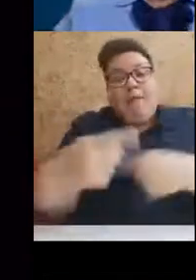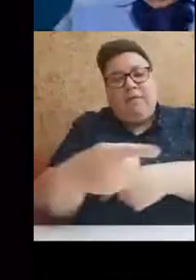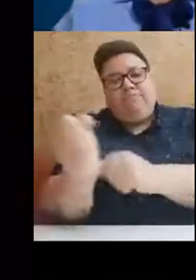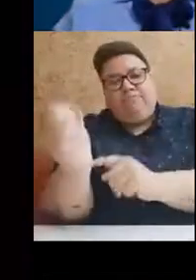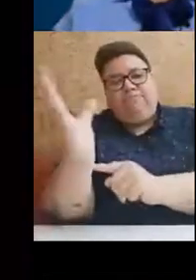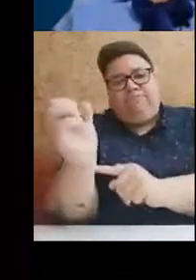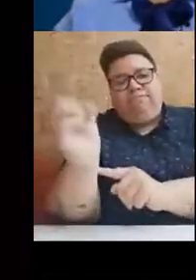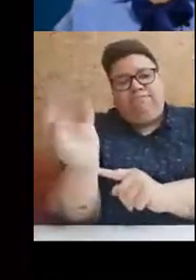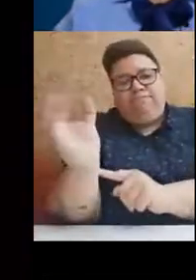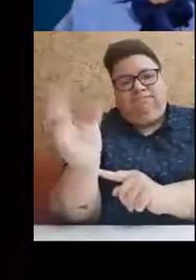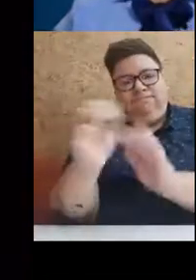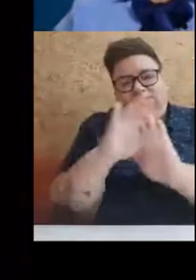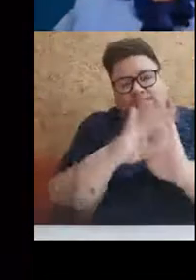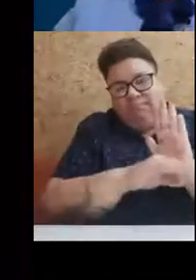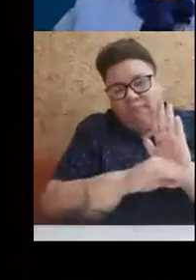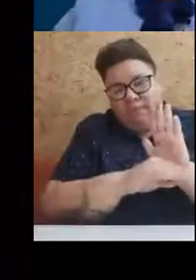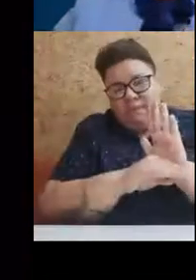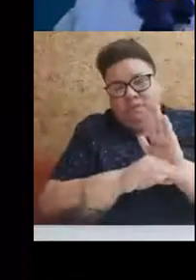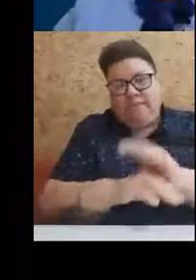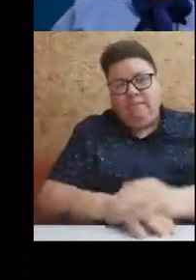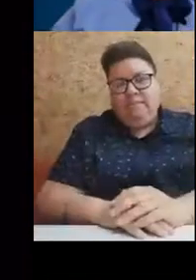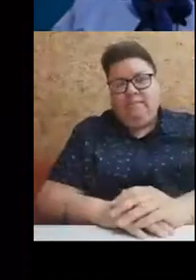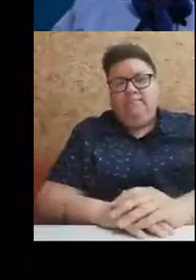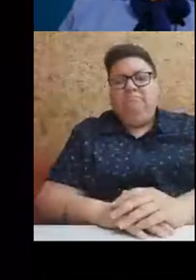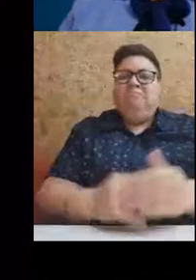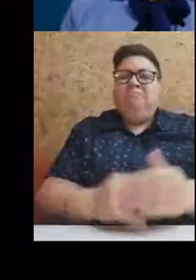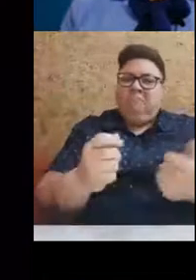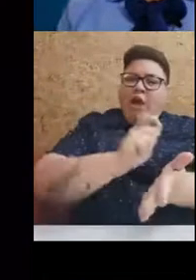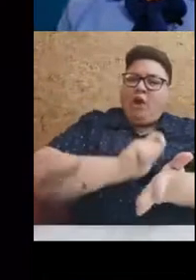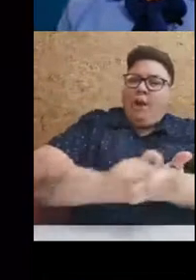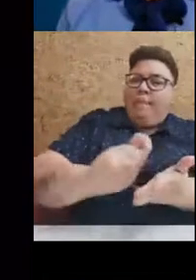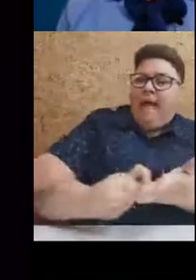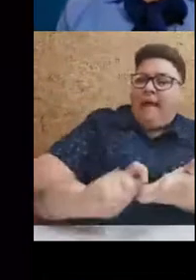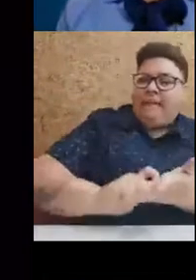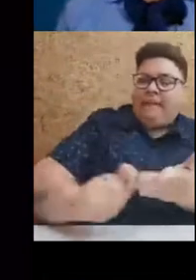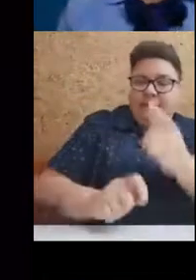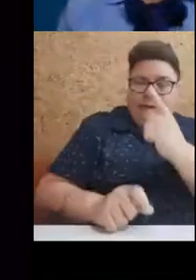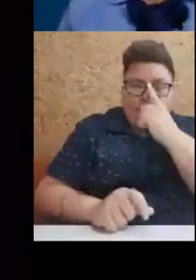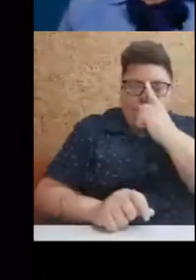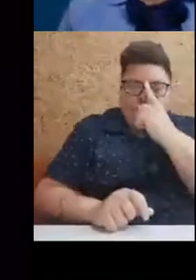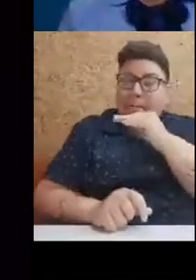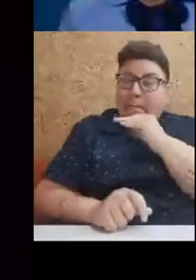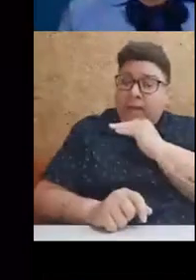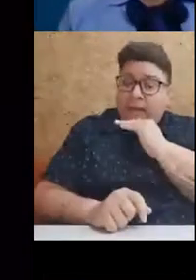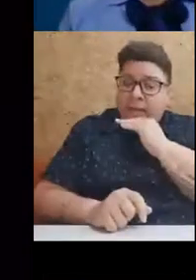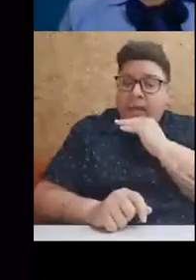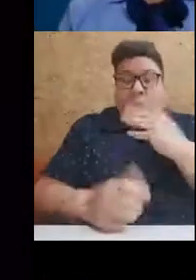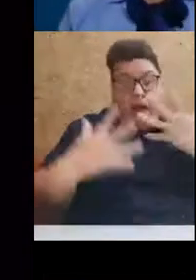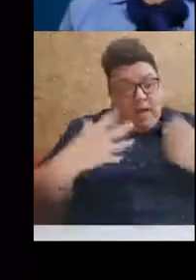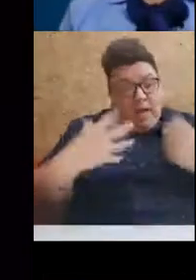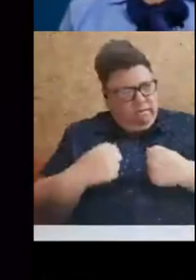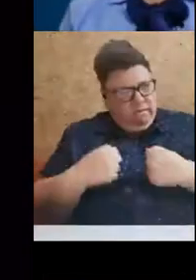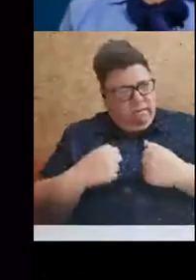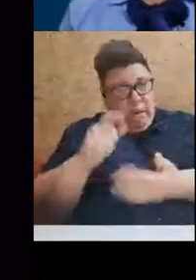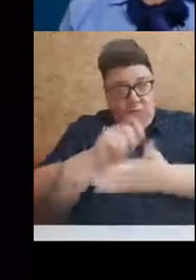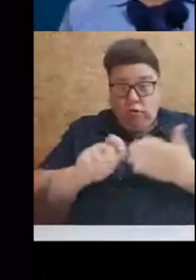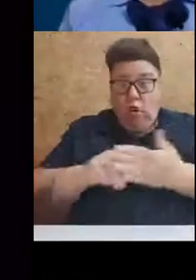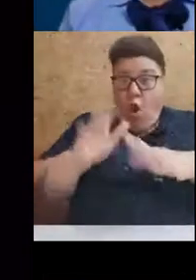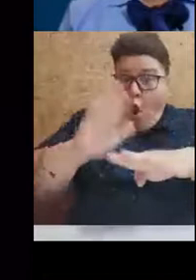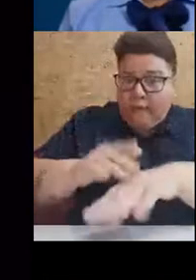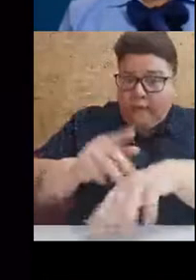topics. Compliance. Compliance means, have I registered on time? Have I